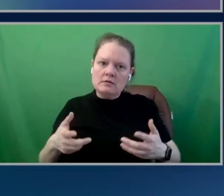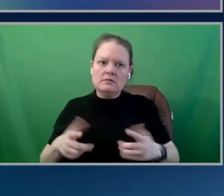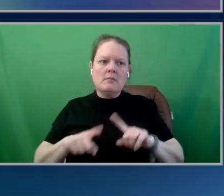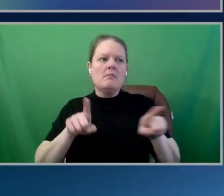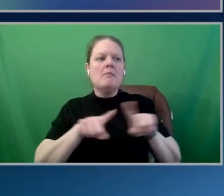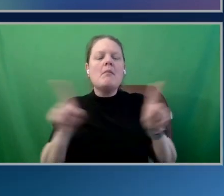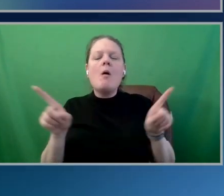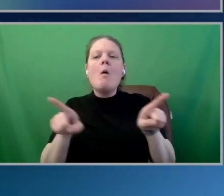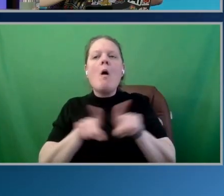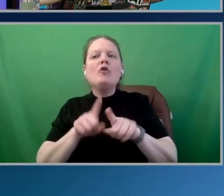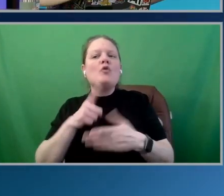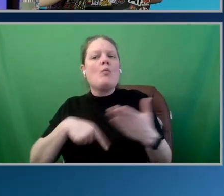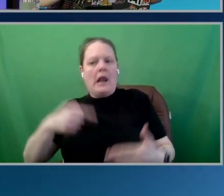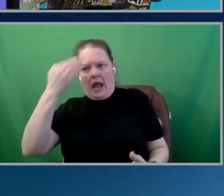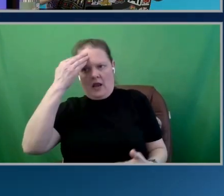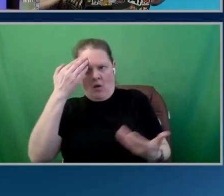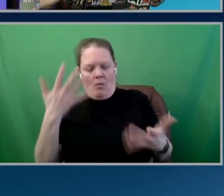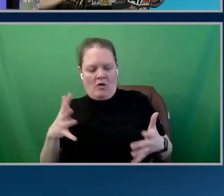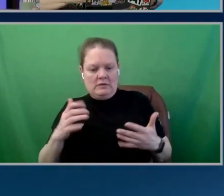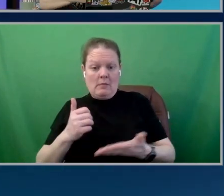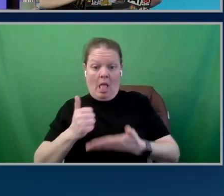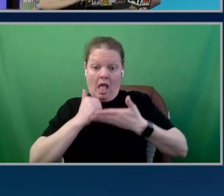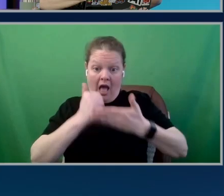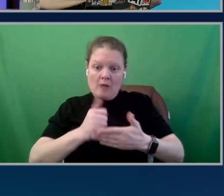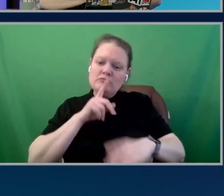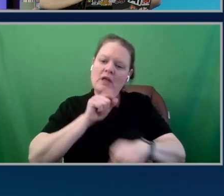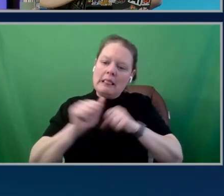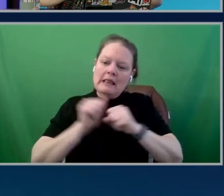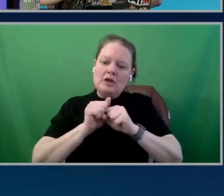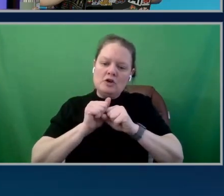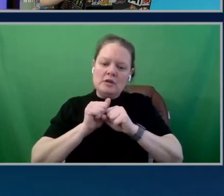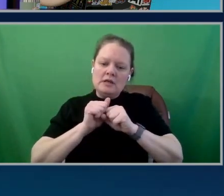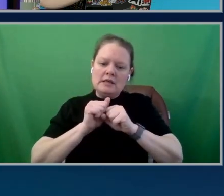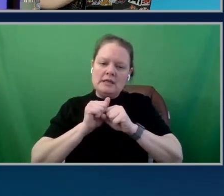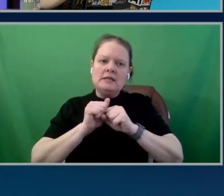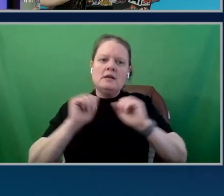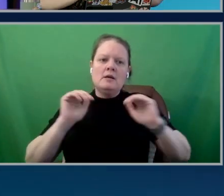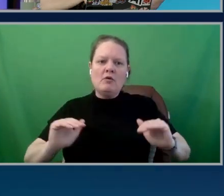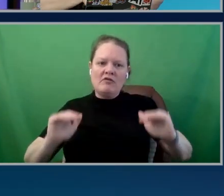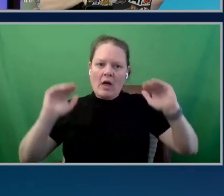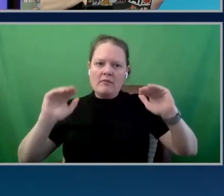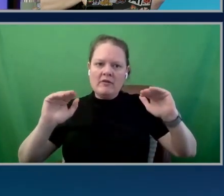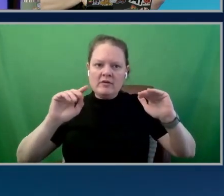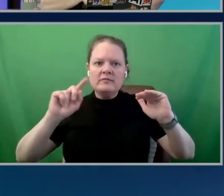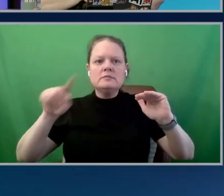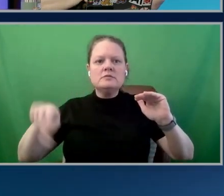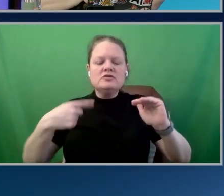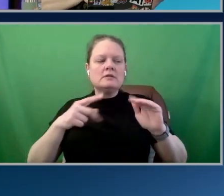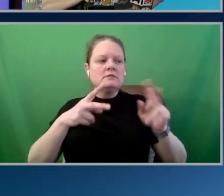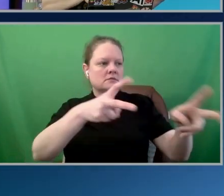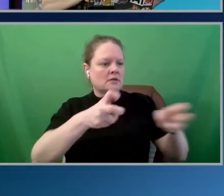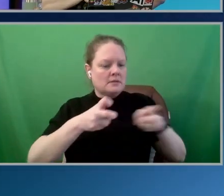I know. So helps you literally move up from just copy pasting some code.